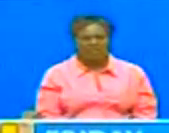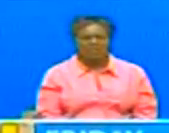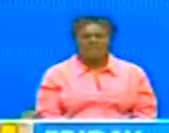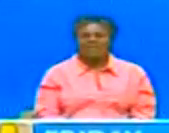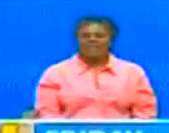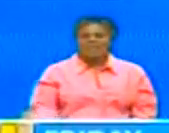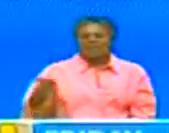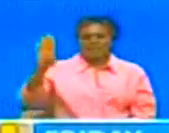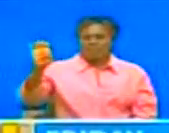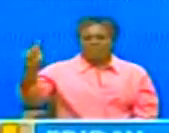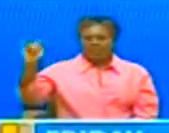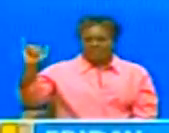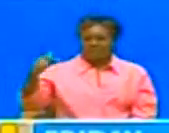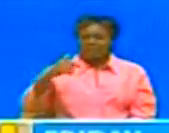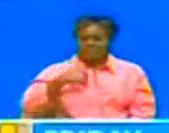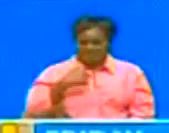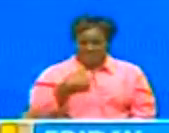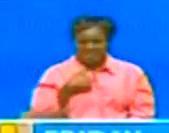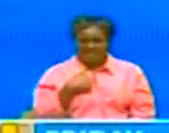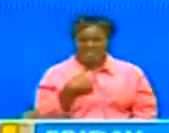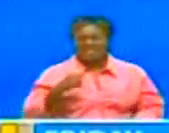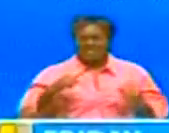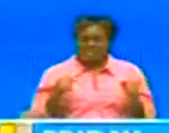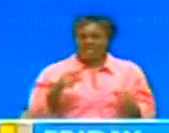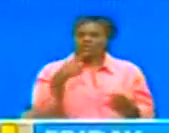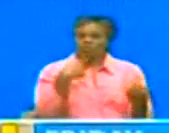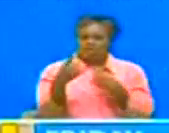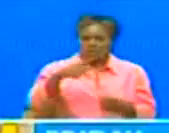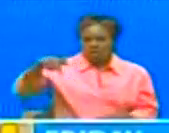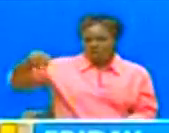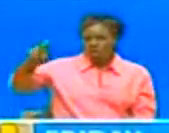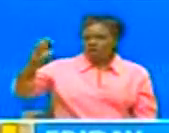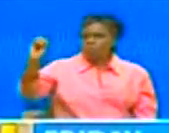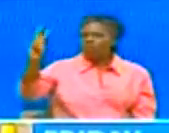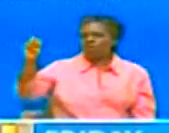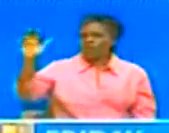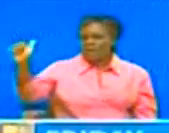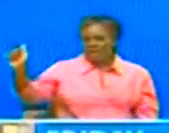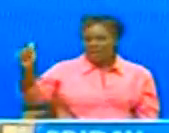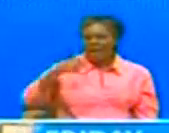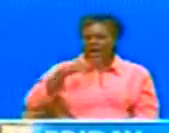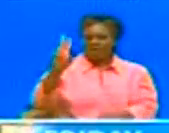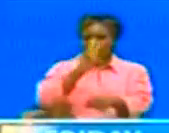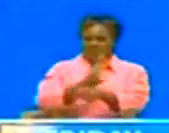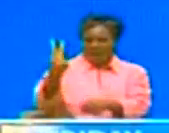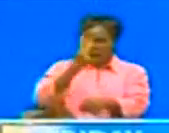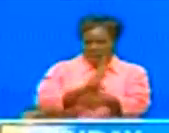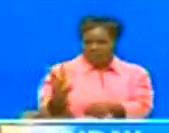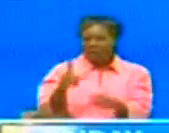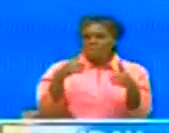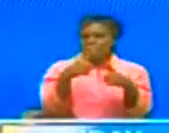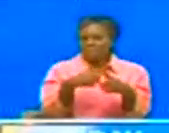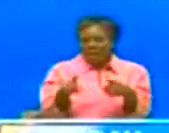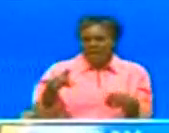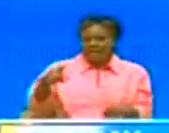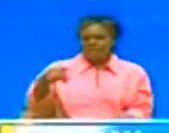Betty, I'm really touched by that when you talk of pronoun. We have the verb pronouns, yes. But the